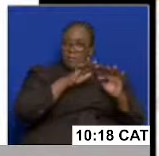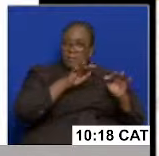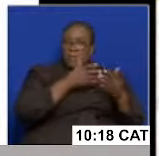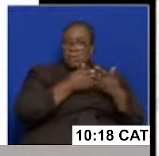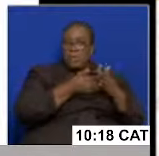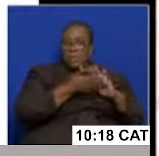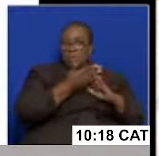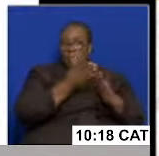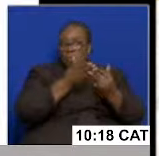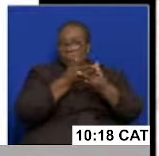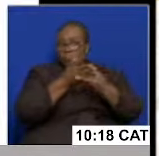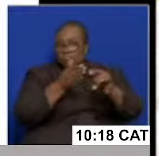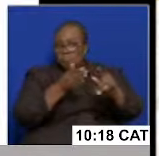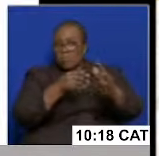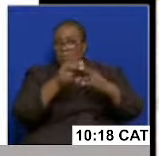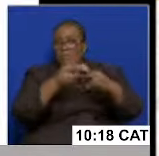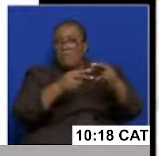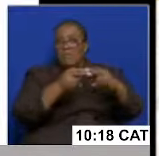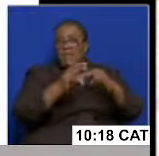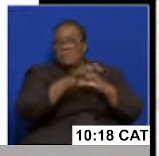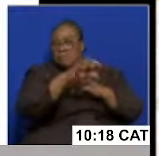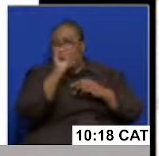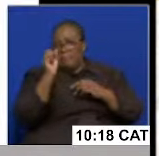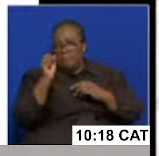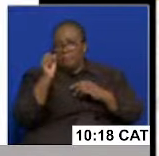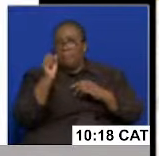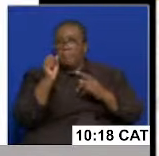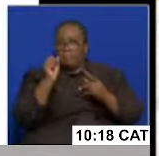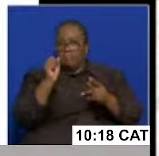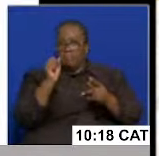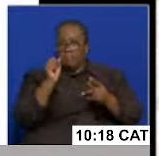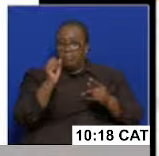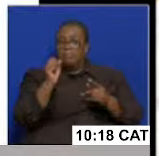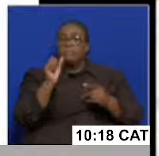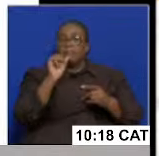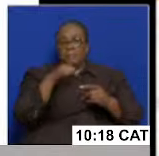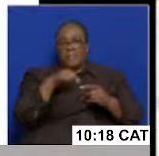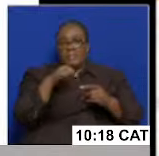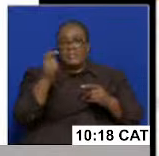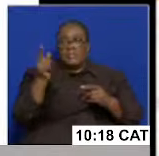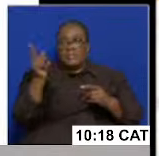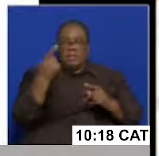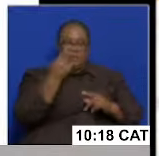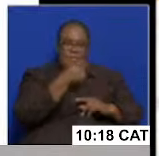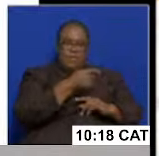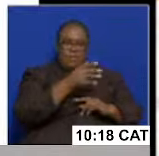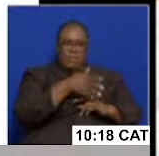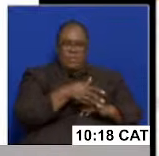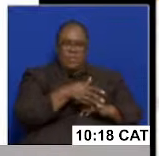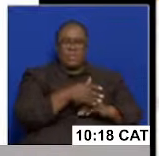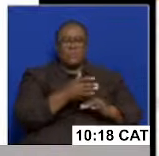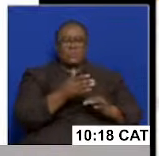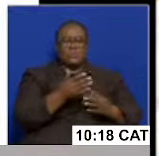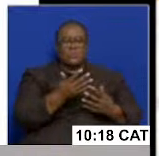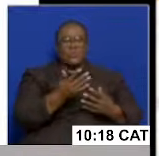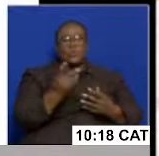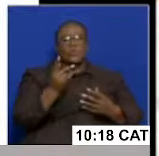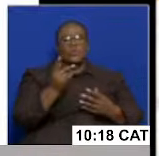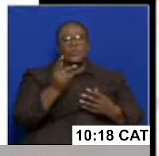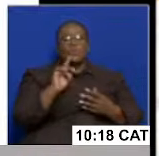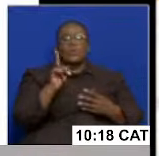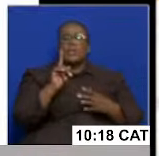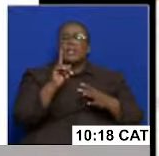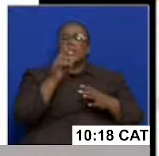the stones. Do you see that? Yes, I do. So what is the information that you shared at that